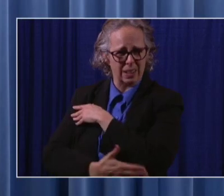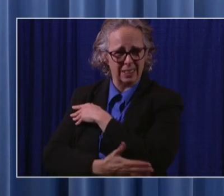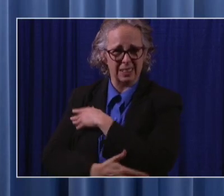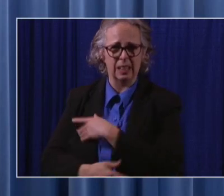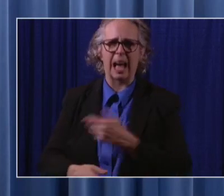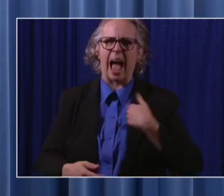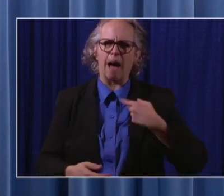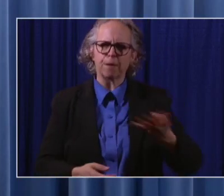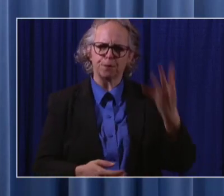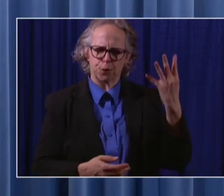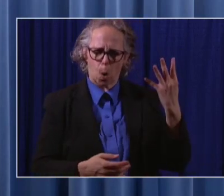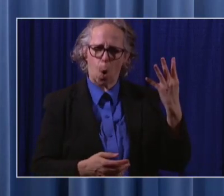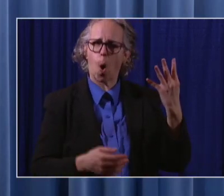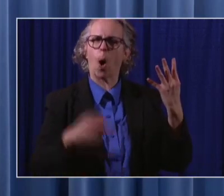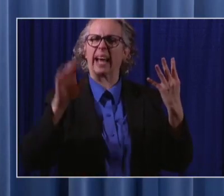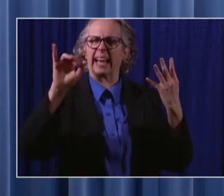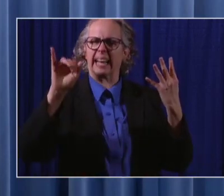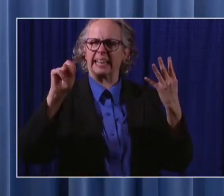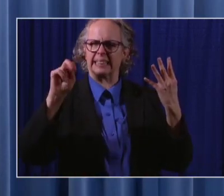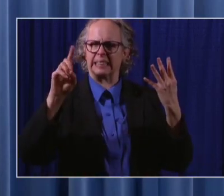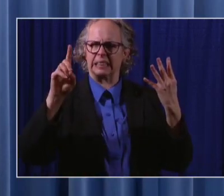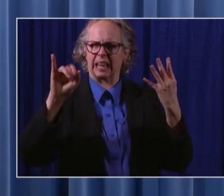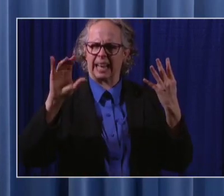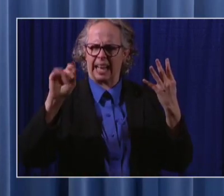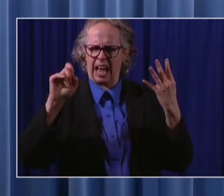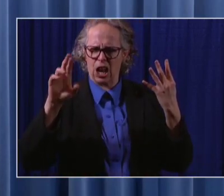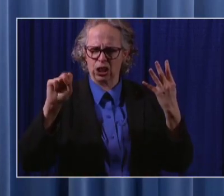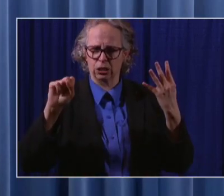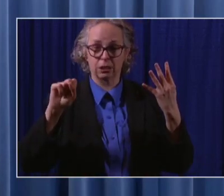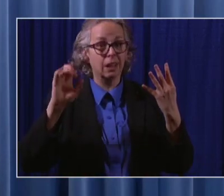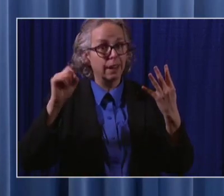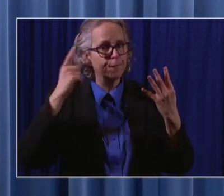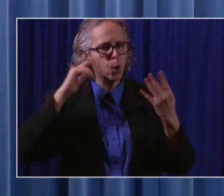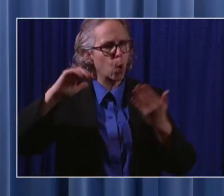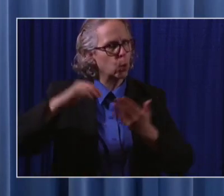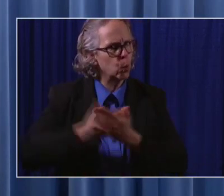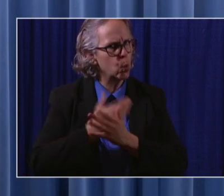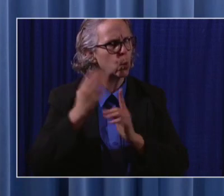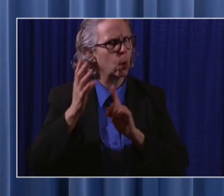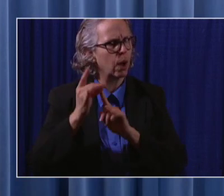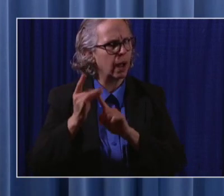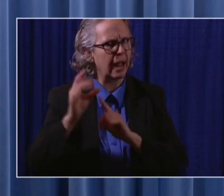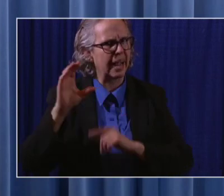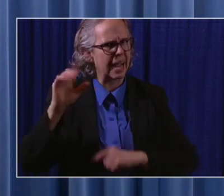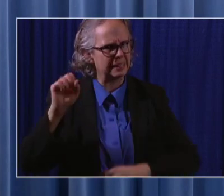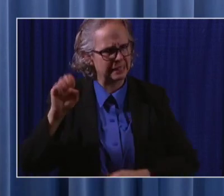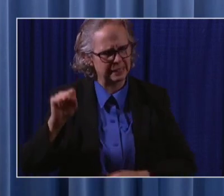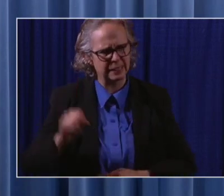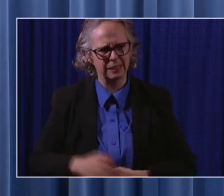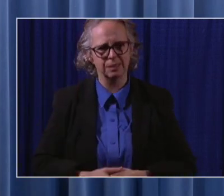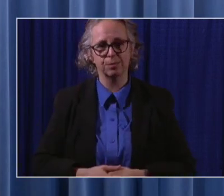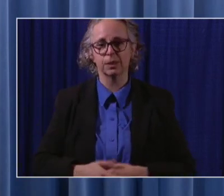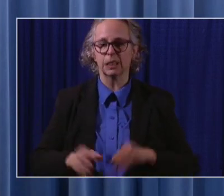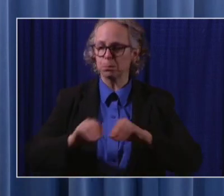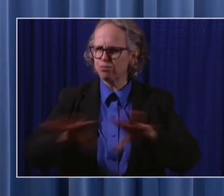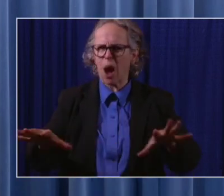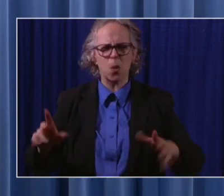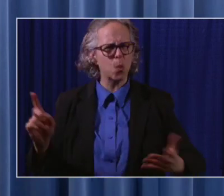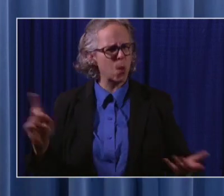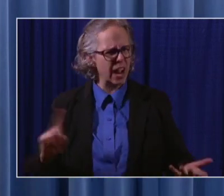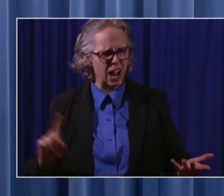per capita. Many of their cases were not in a congregate setting, indicating that the county has community spread. 1 outbreak is linked